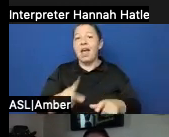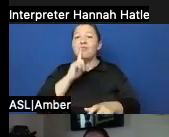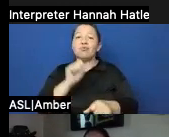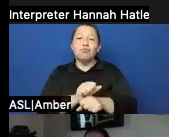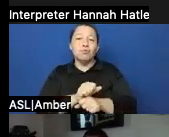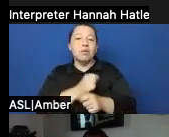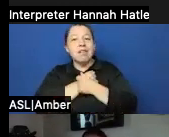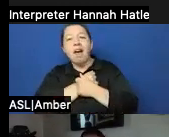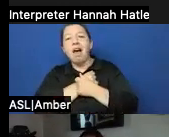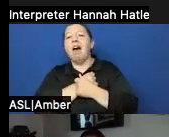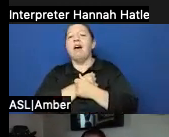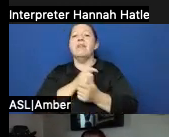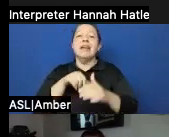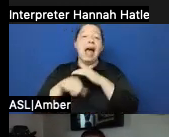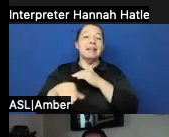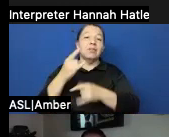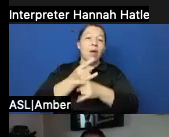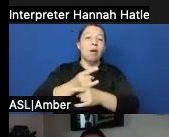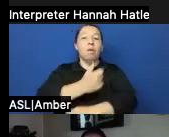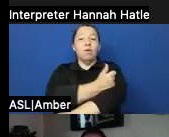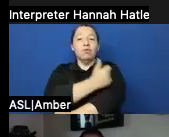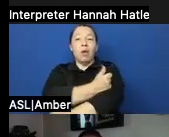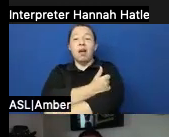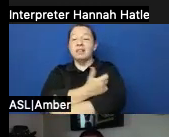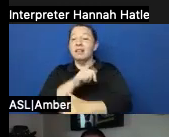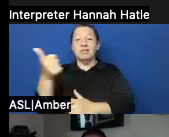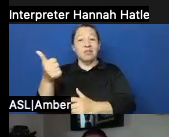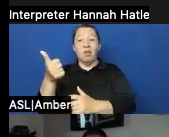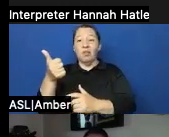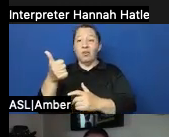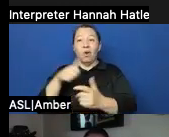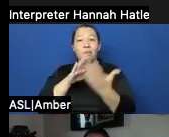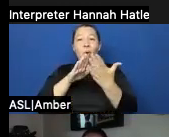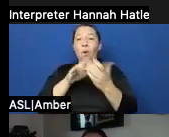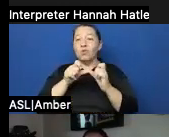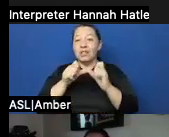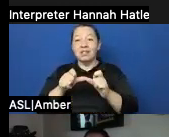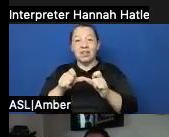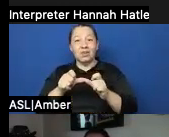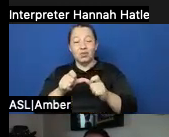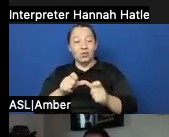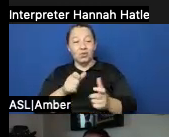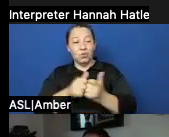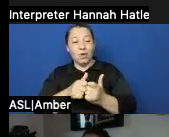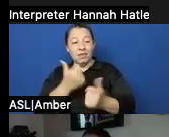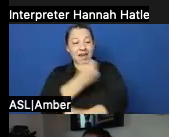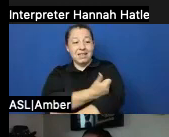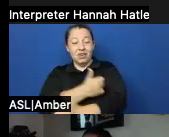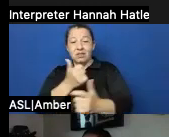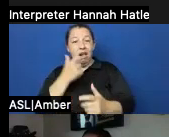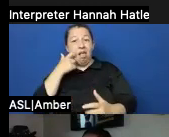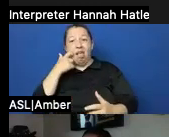addicted that, they want the drugs, their body goes into withdrawal, so it becomes a transactional,